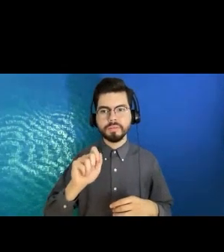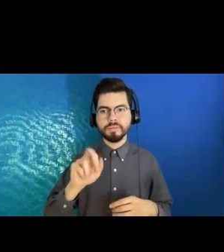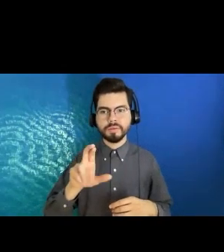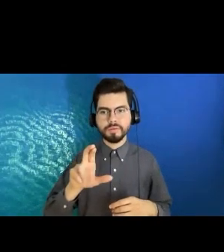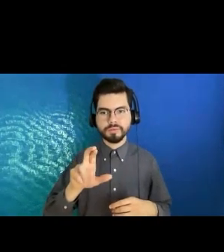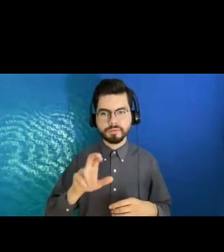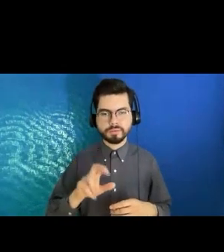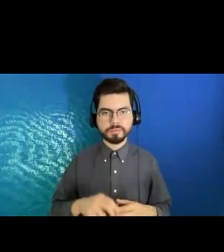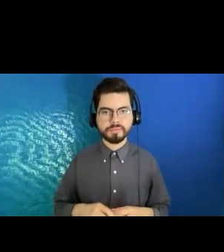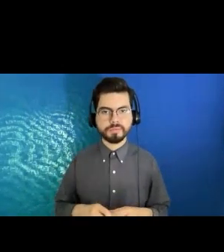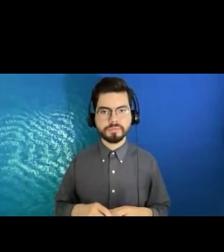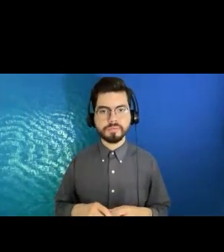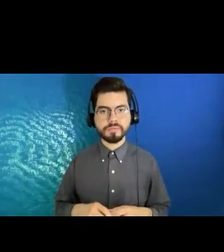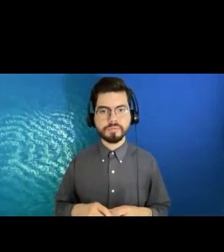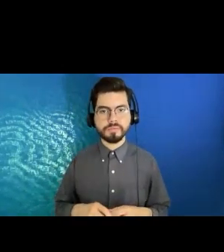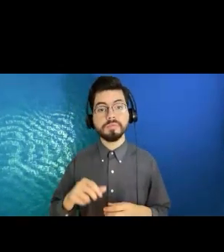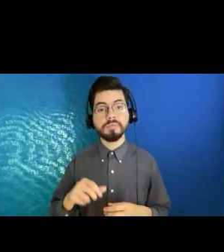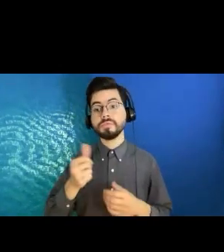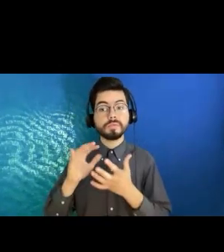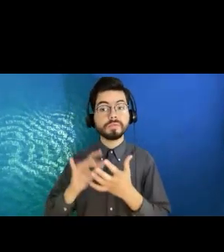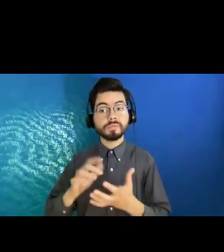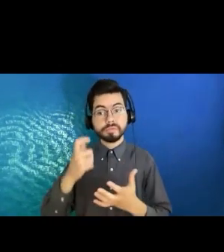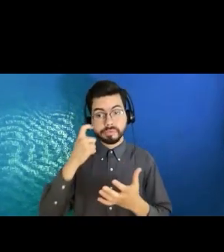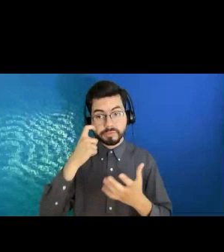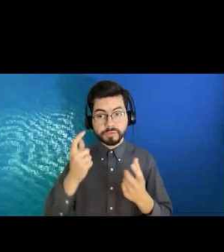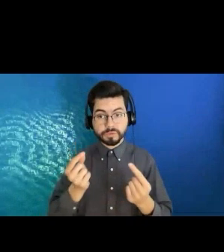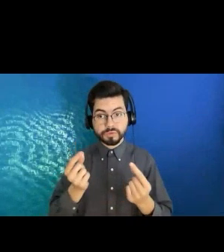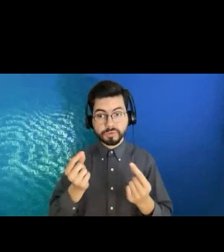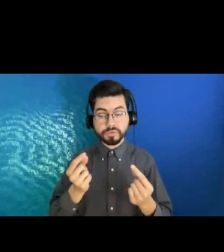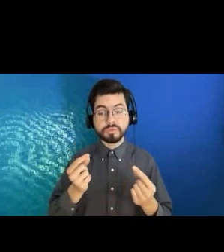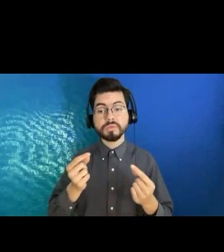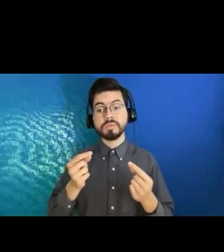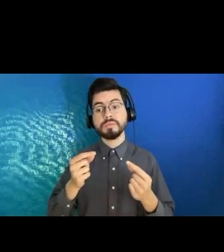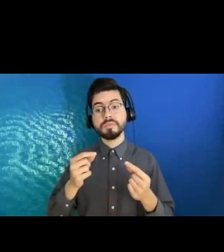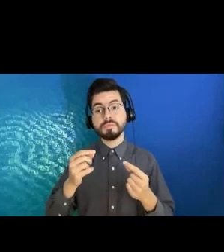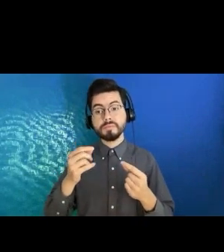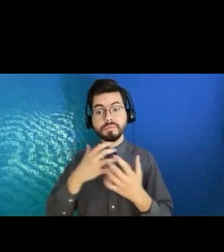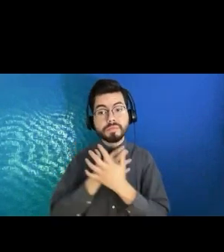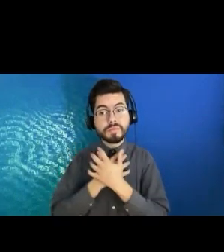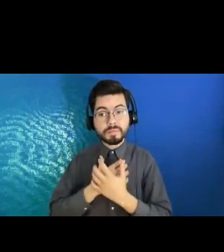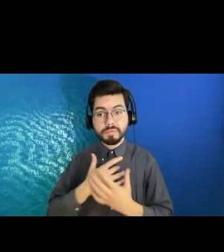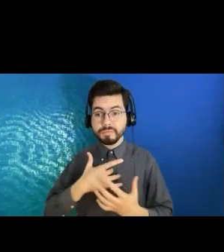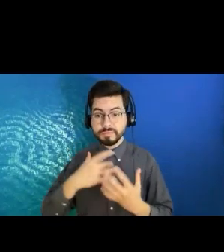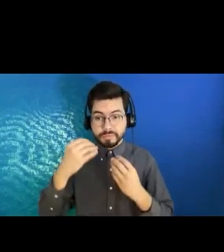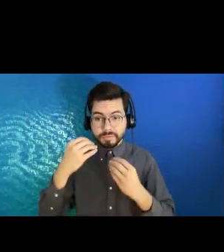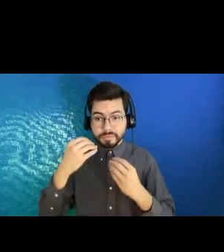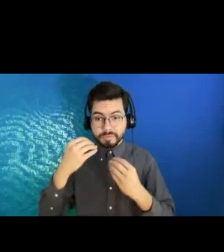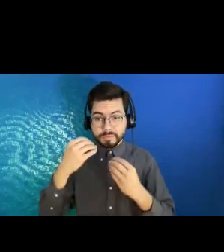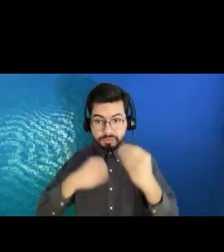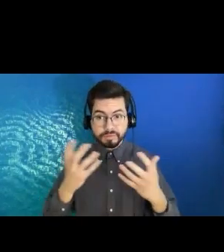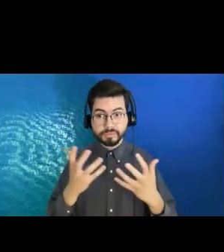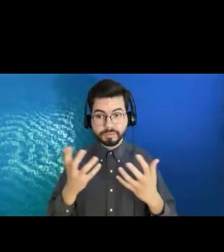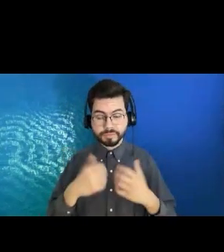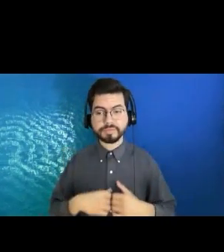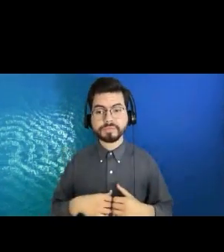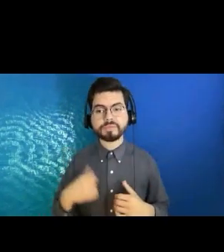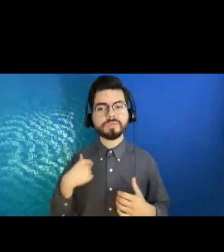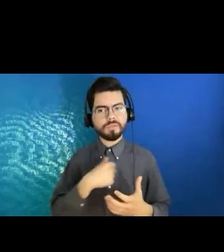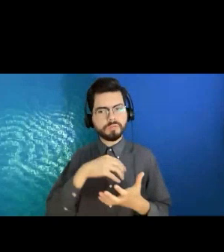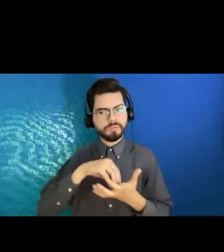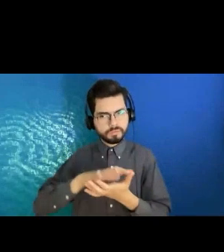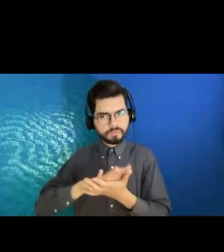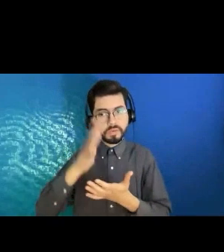Another study we completed not too long ago was looking at everything bears eat here. We wanted to document this so that with changing climate,